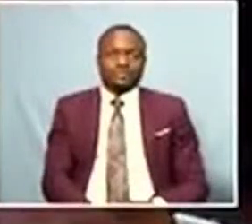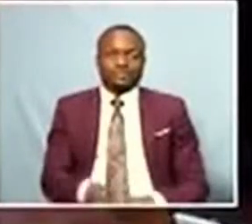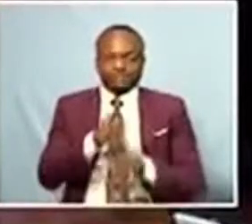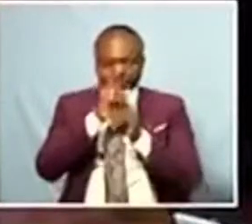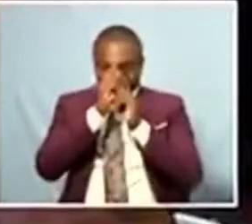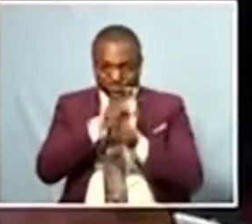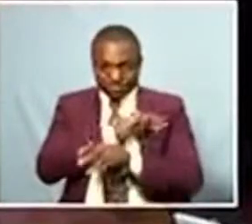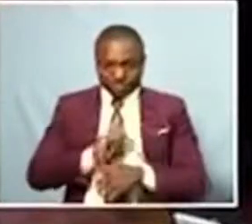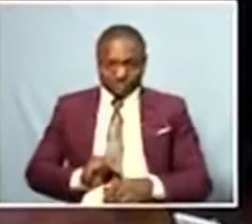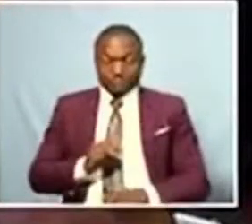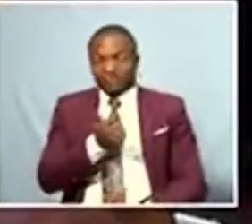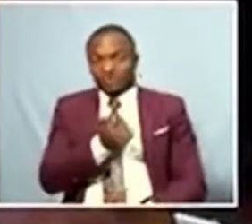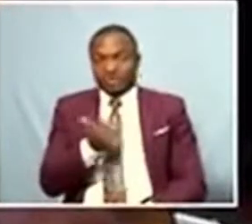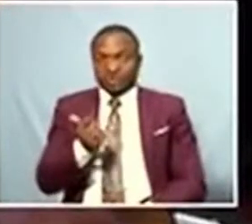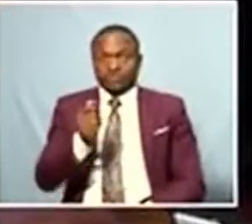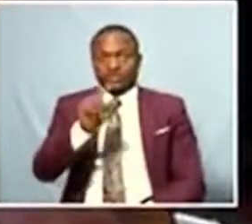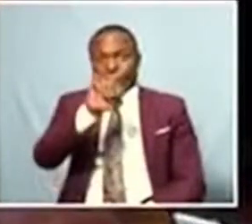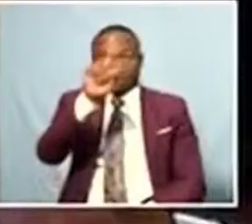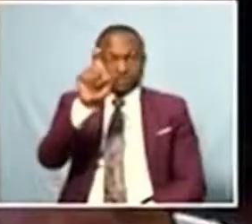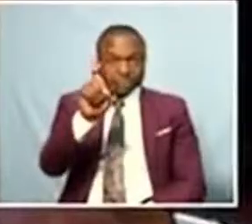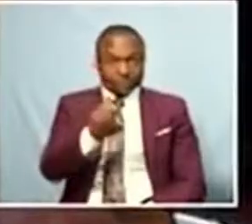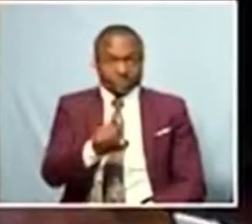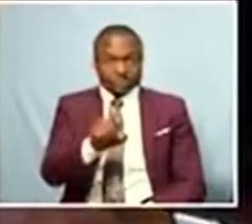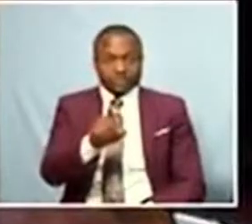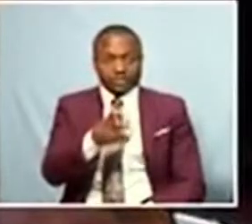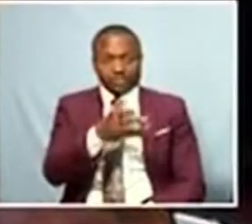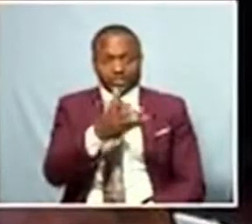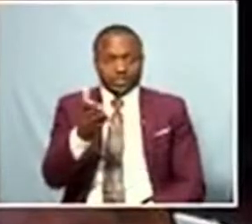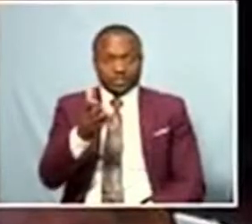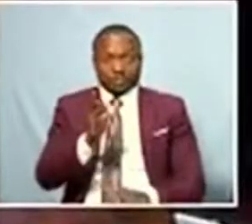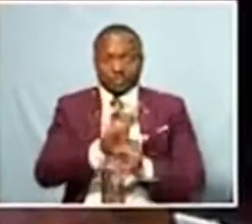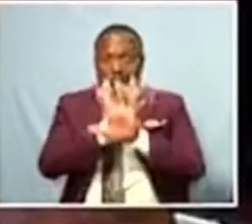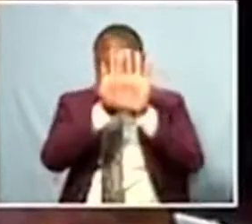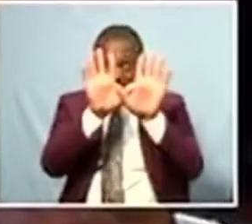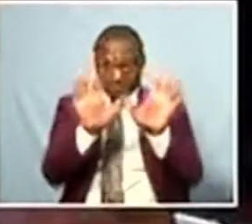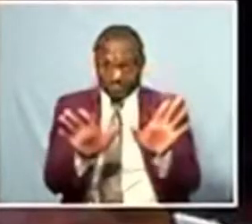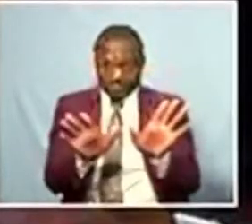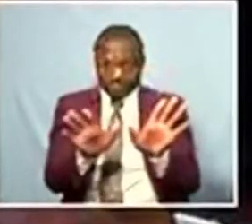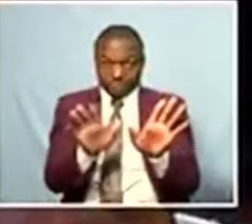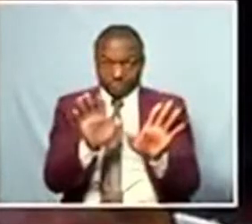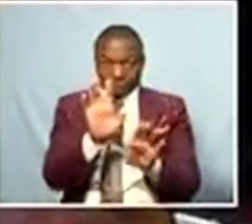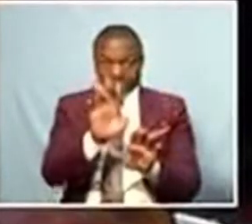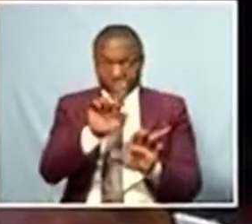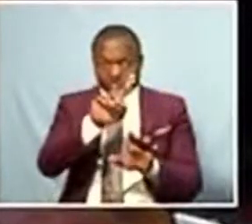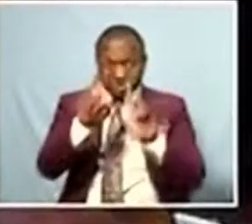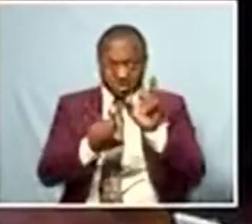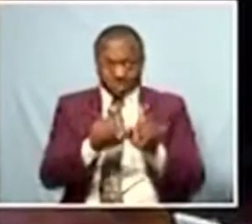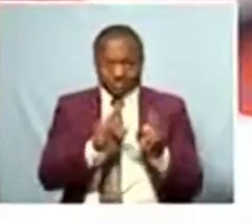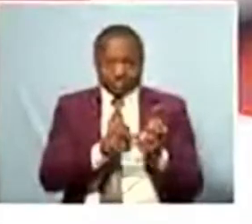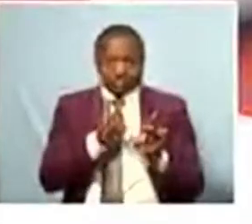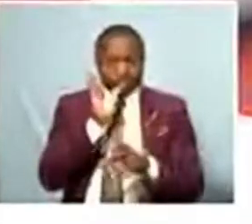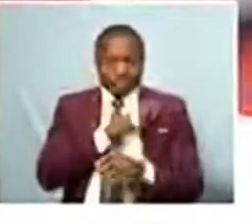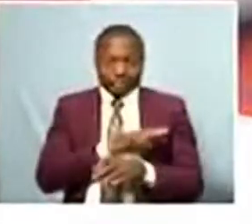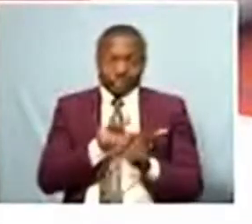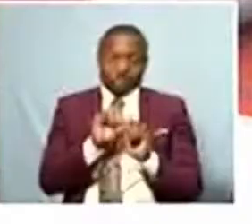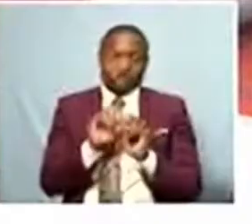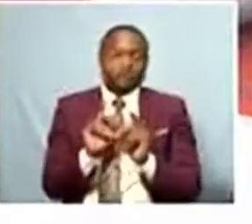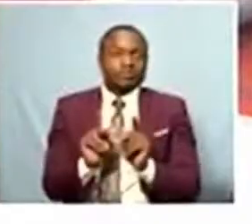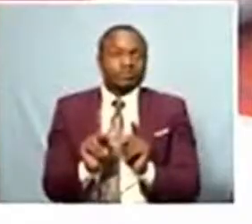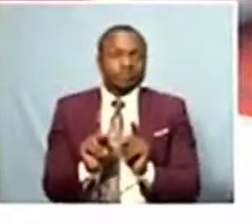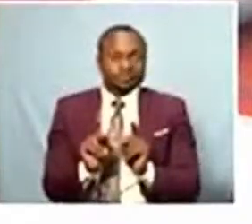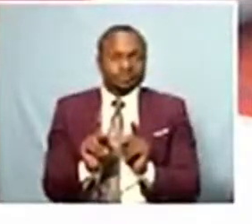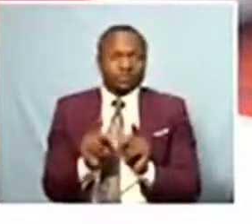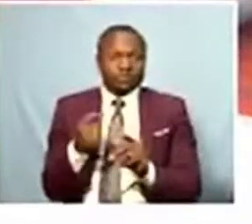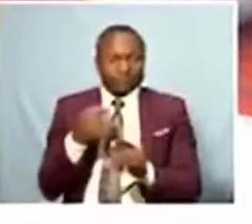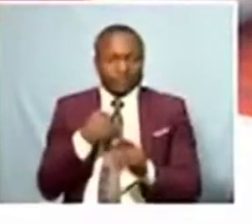Honorable members, any further questions or points of clarification? Is everything clear? Have your questions been answered? Okay, I